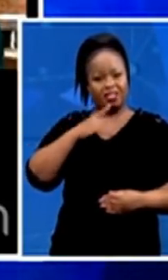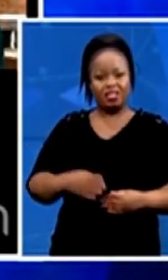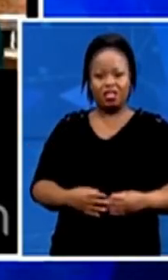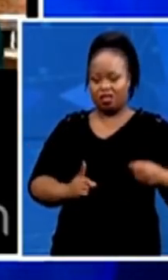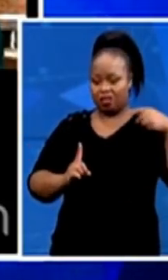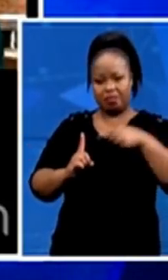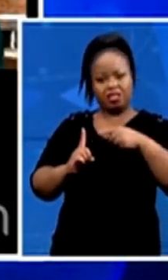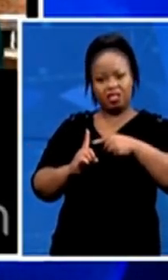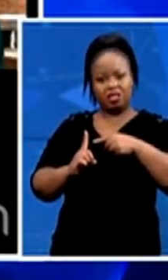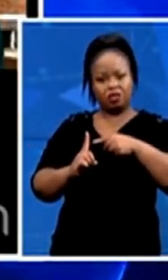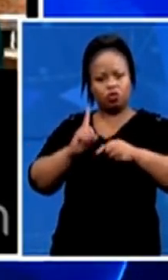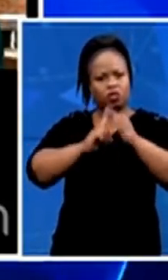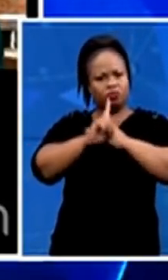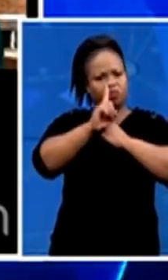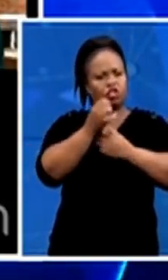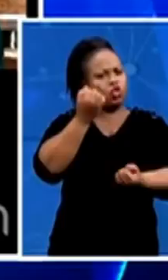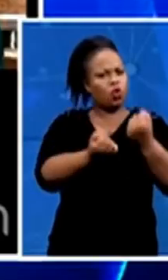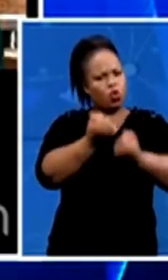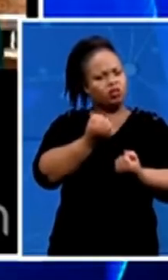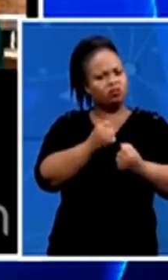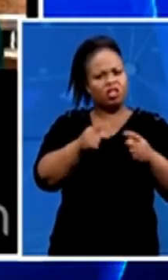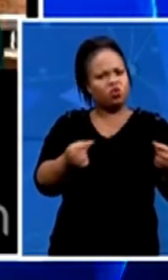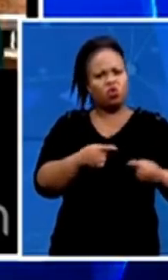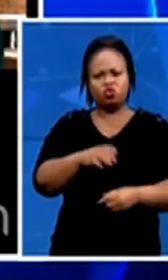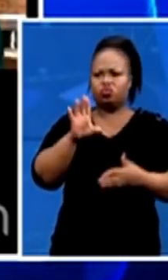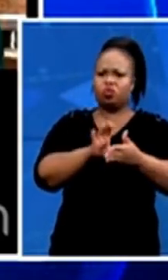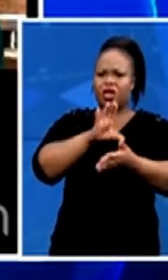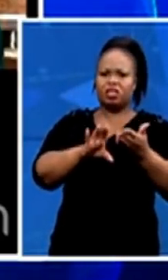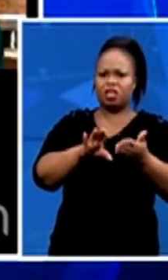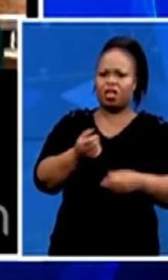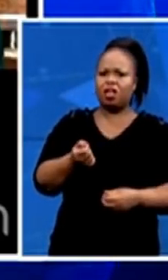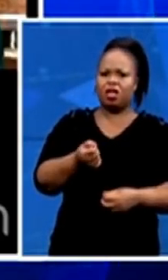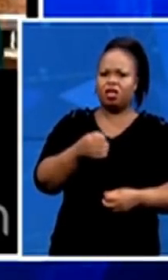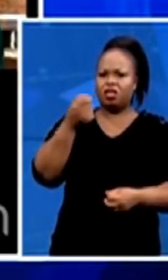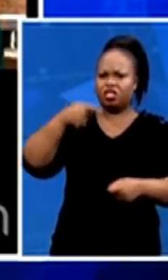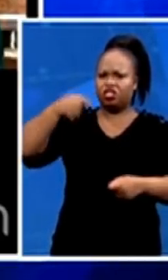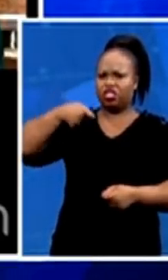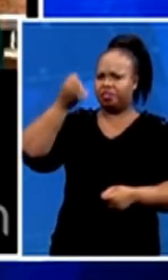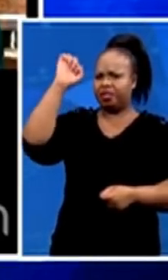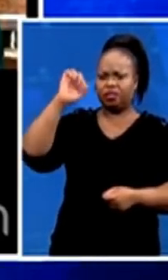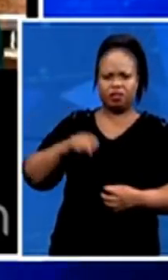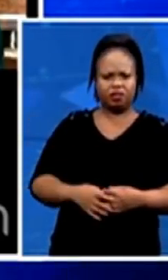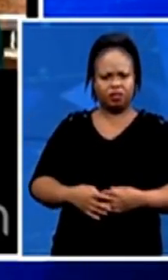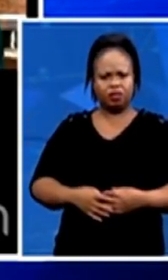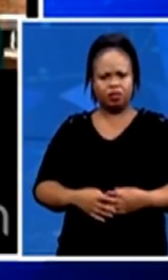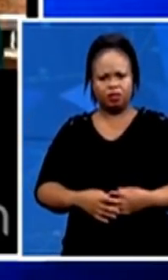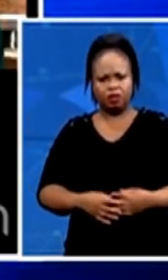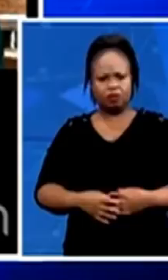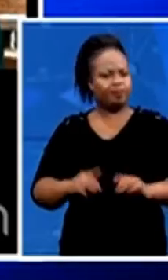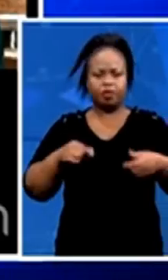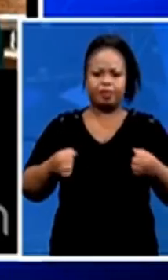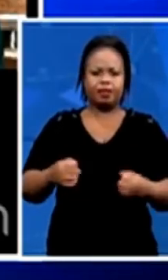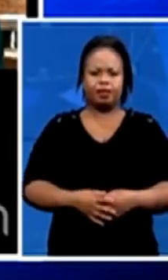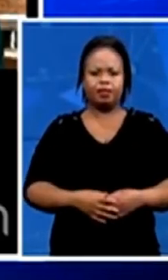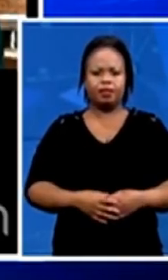is clearly erroneous for some reason or another. It can't be. So the issue of whether